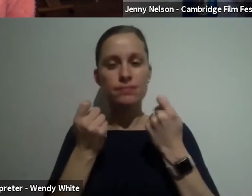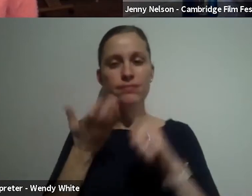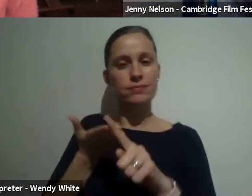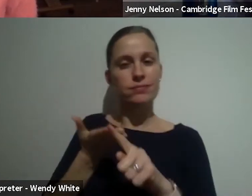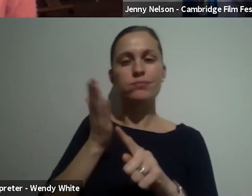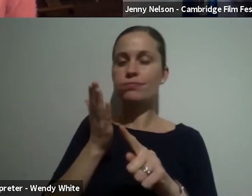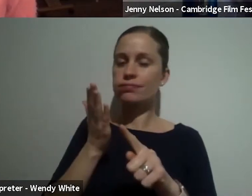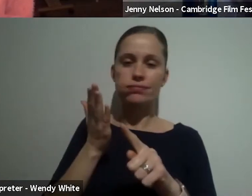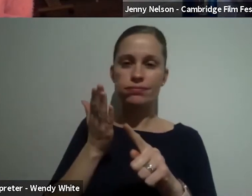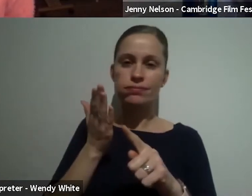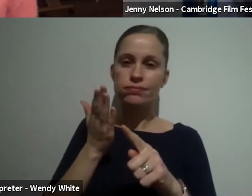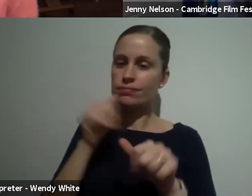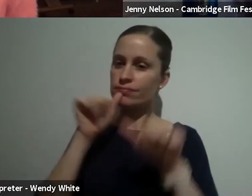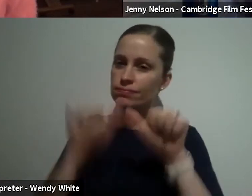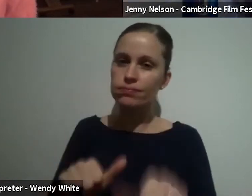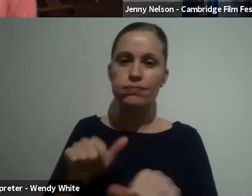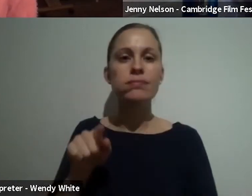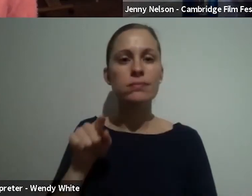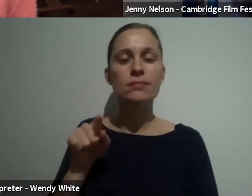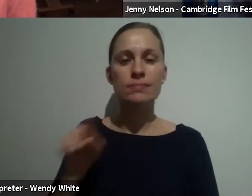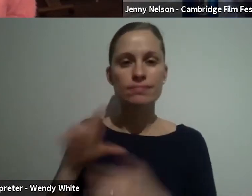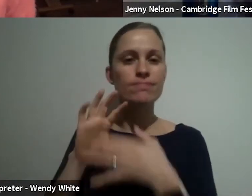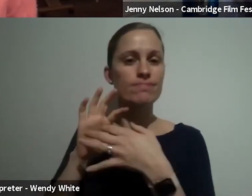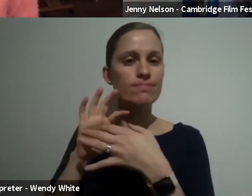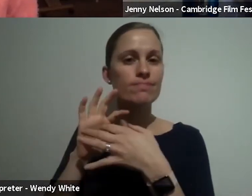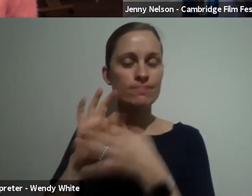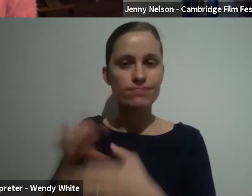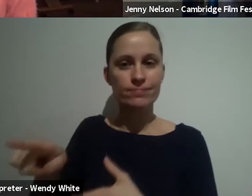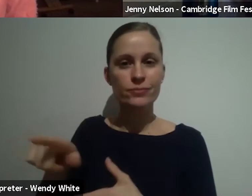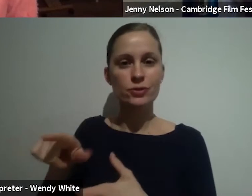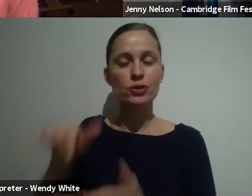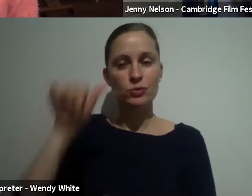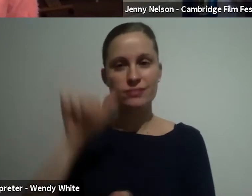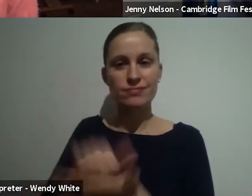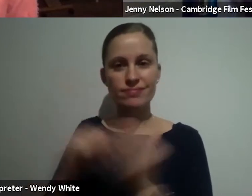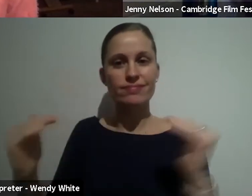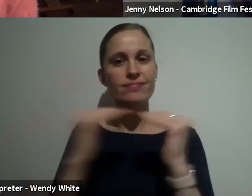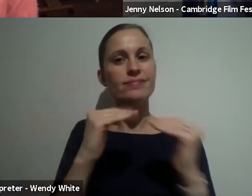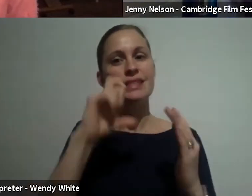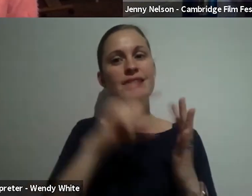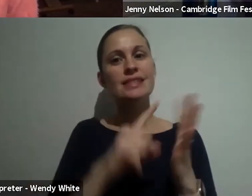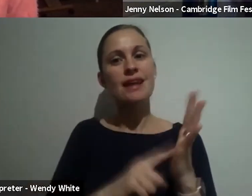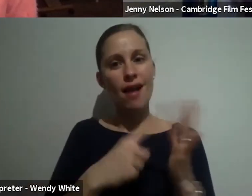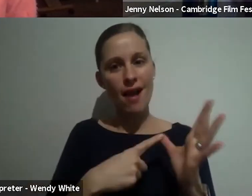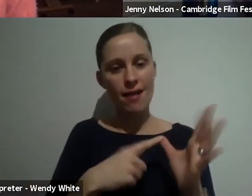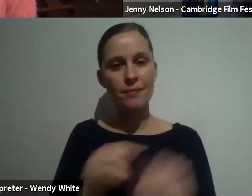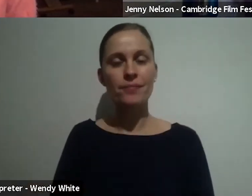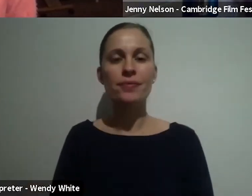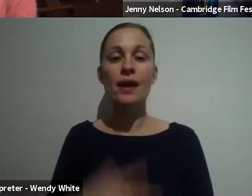with her and to feel I found the right Celia for the film. And I met her